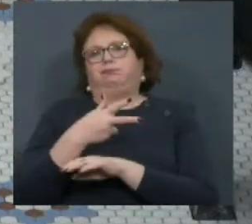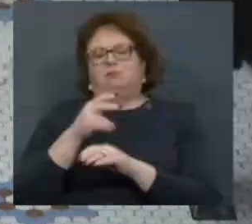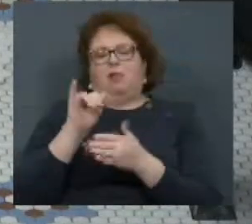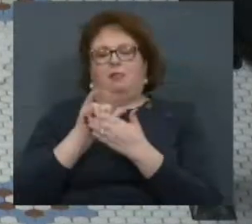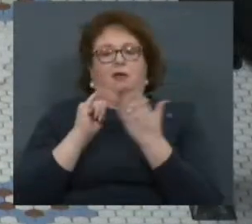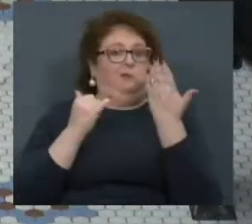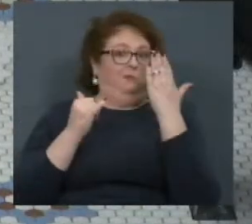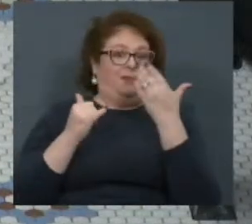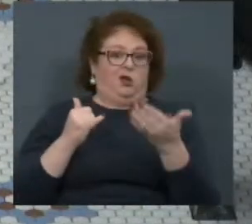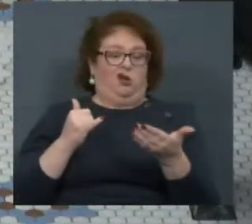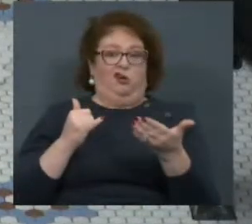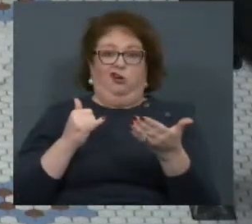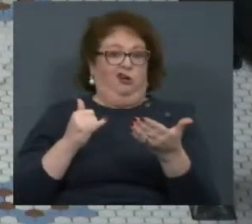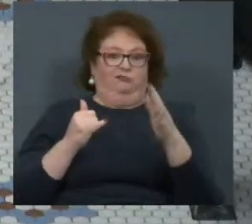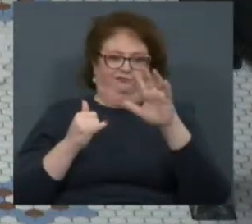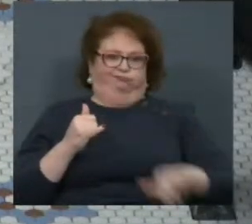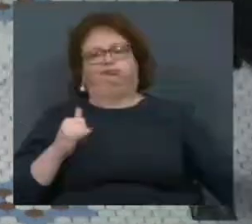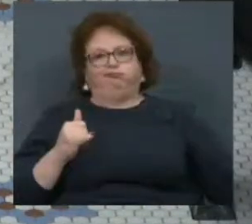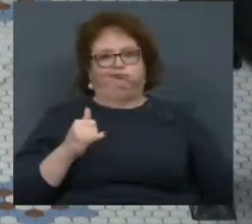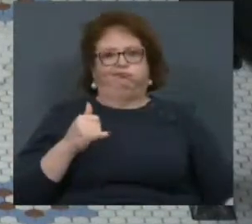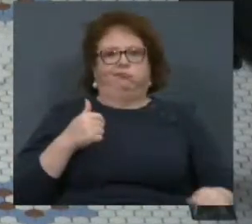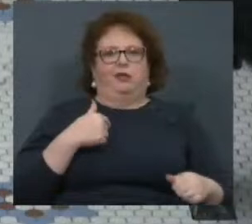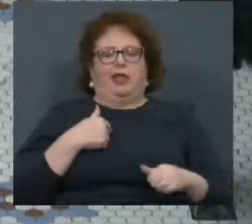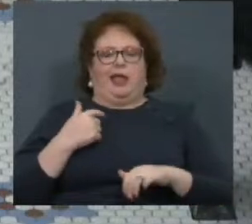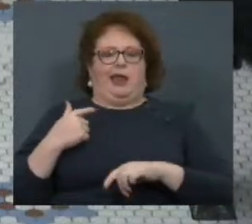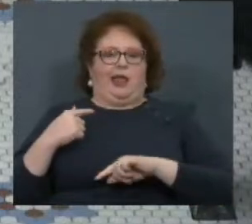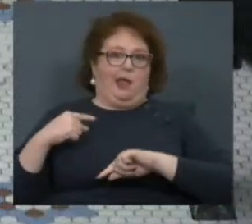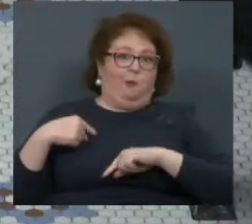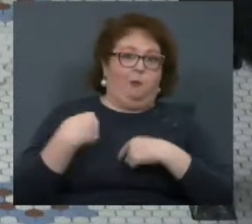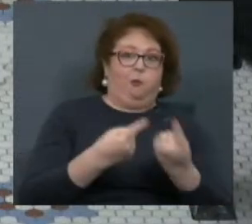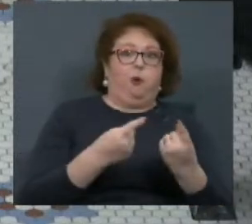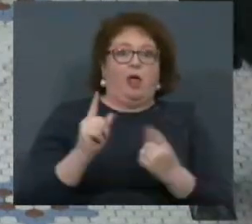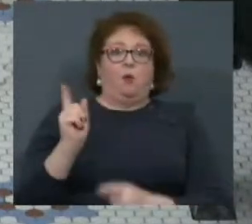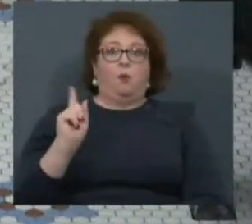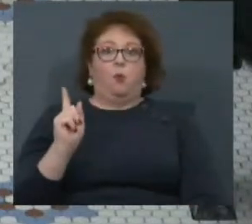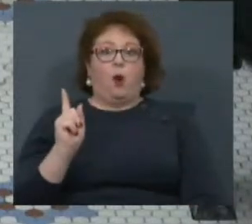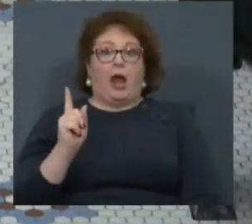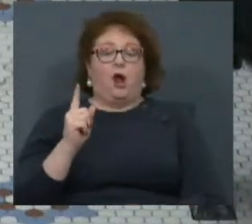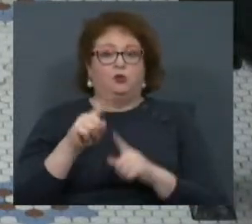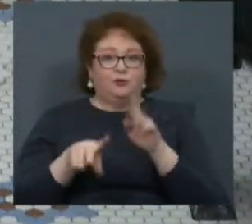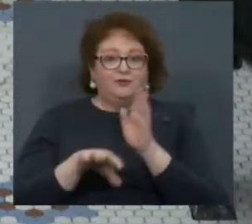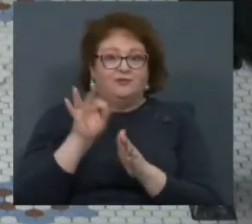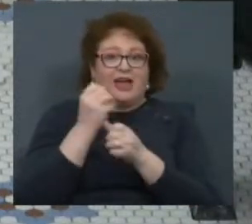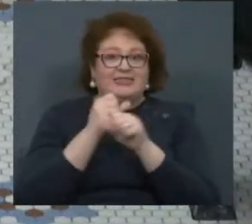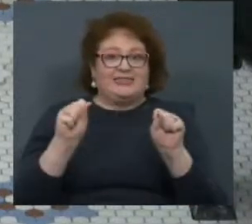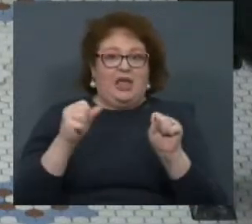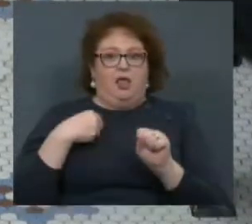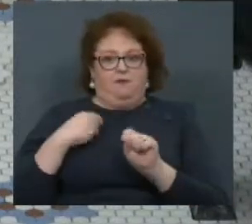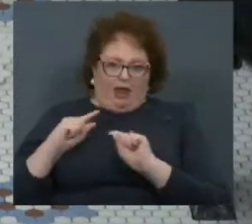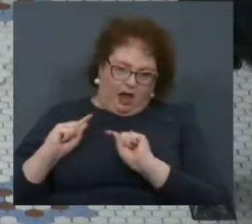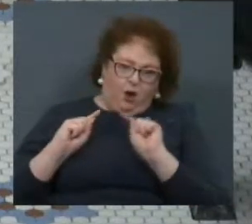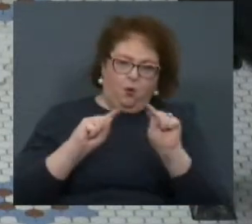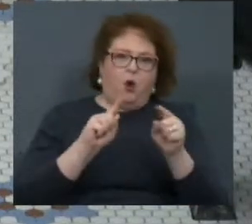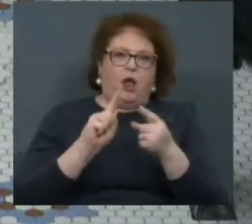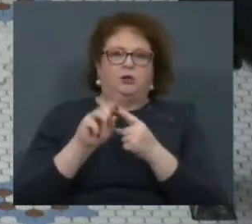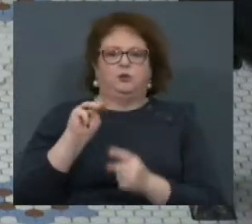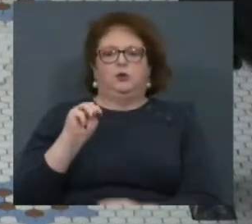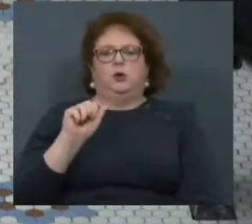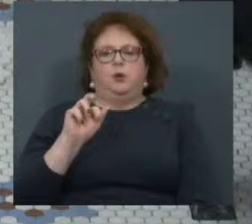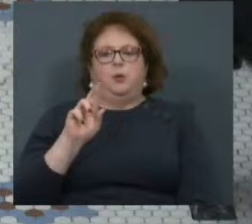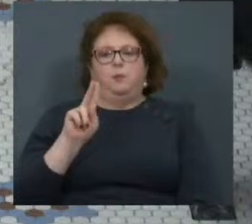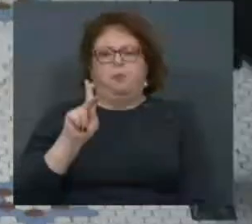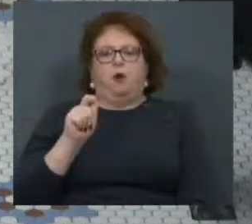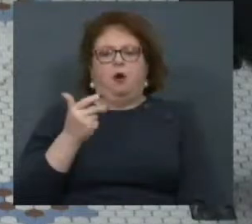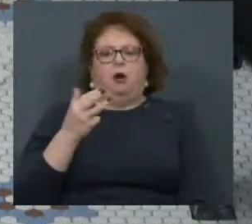where? Where is the only place I felt that I could potentially get safety? Right down here on Markham, to the police